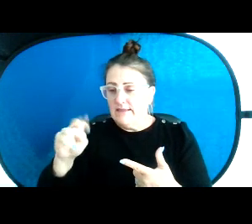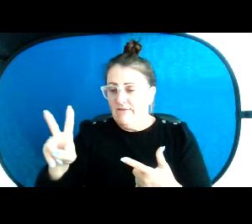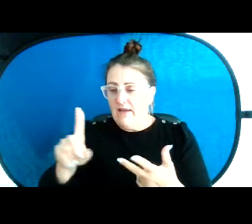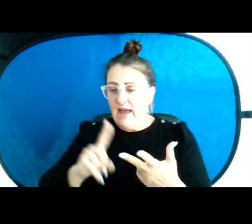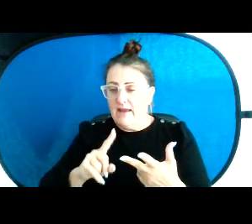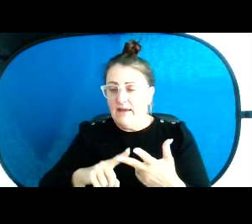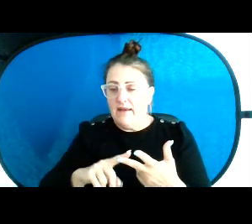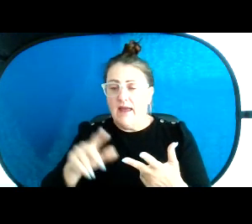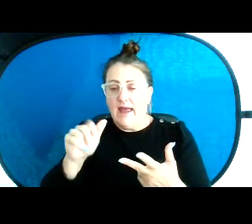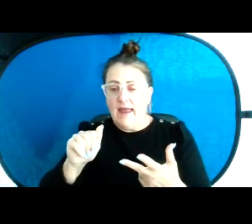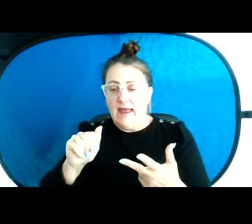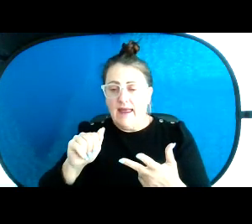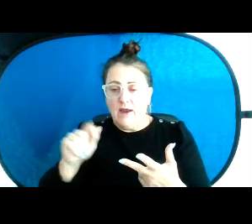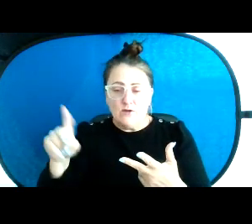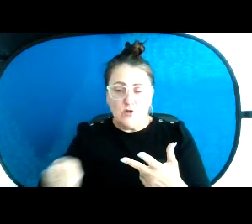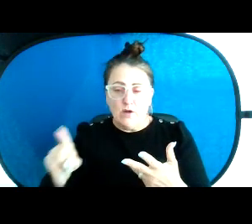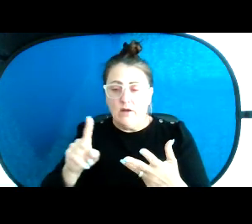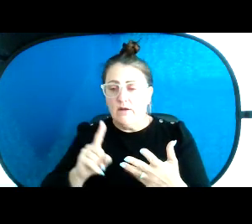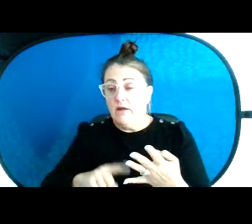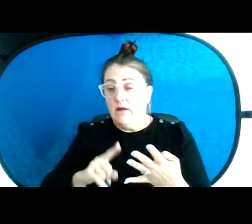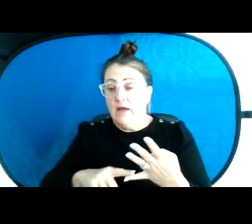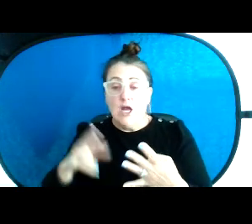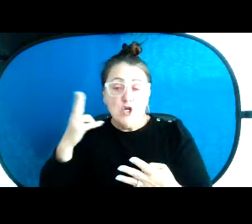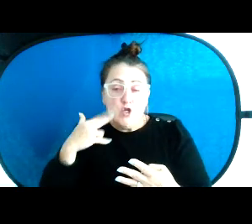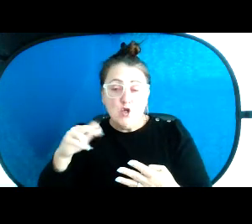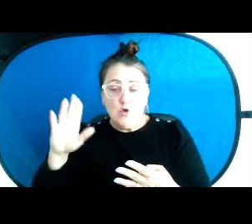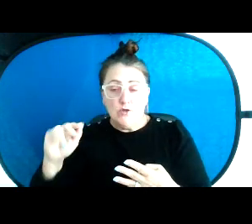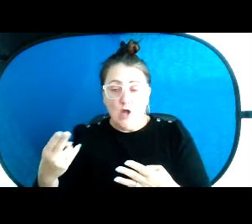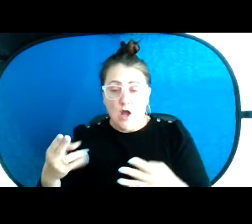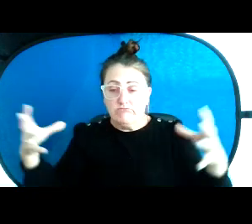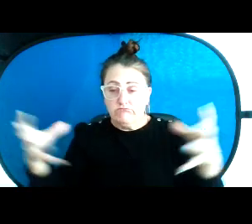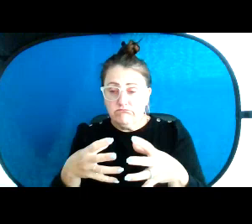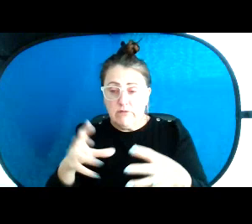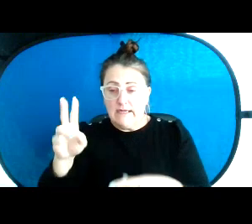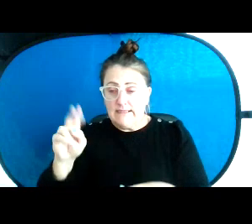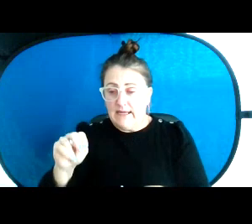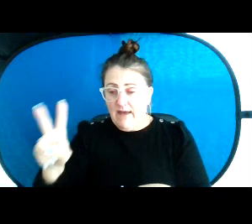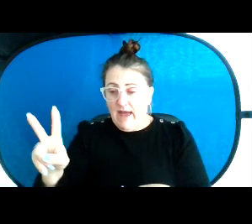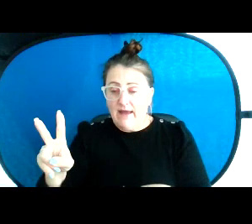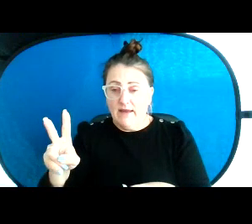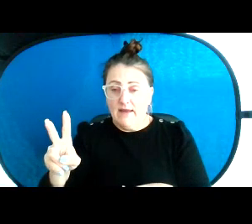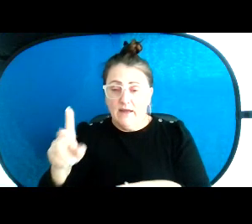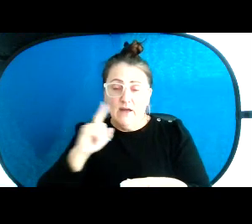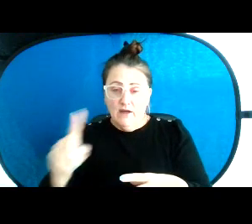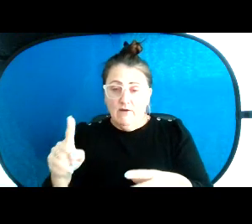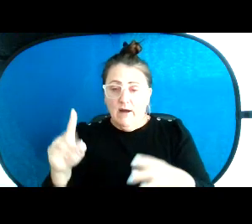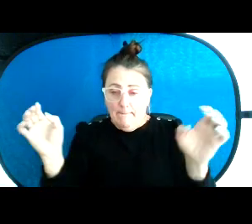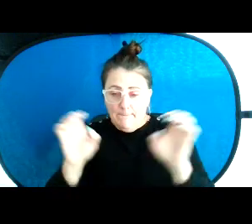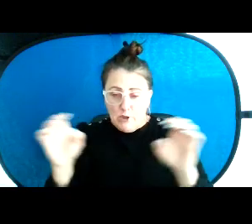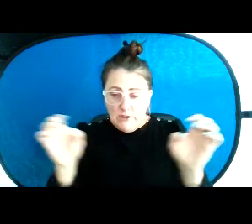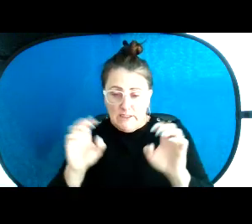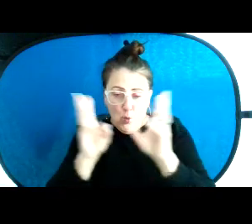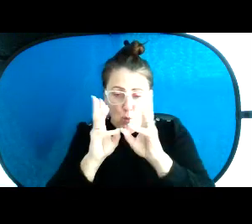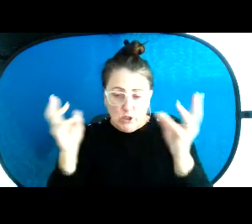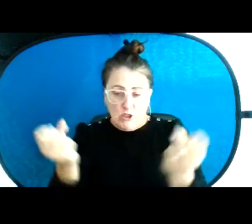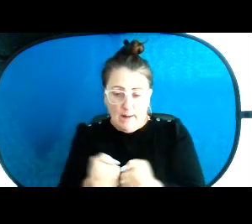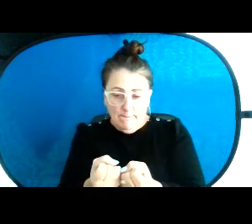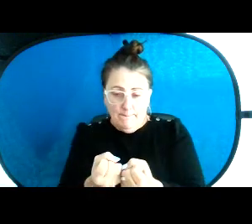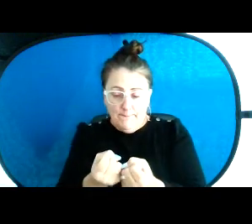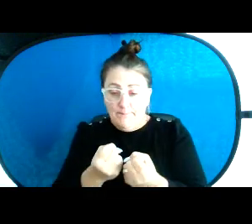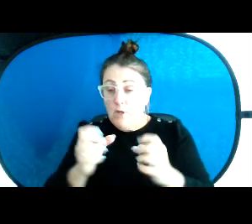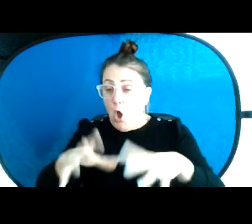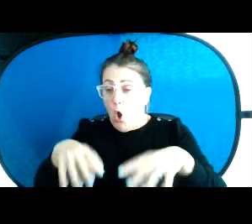and Utah gathered in Nevada for a multi-state transportation emergency coordination workshop. This was hosted